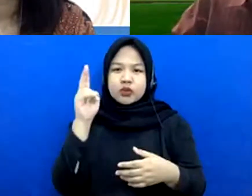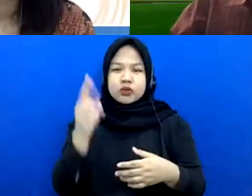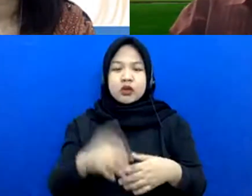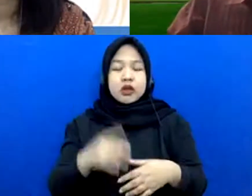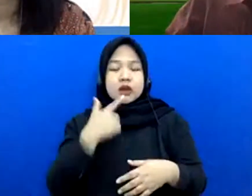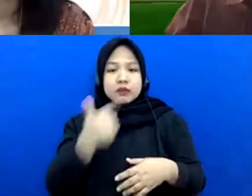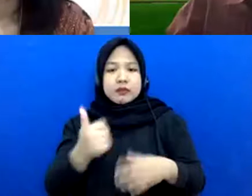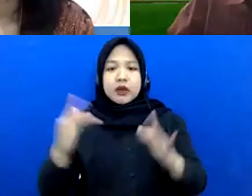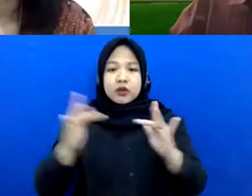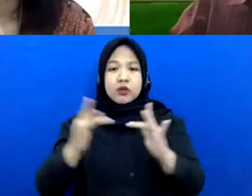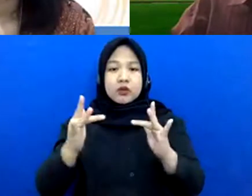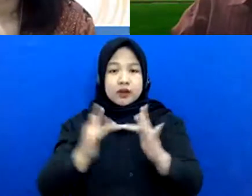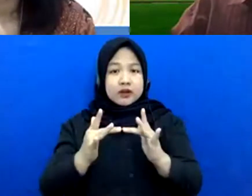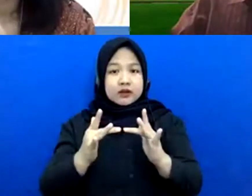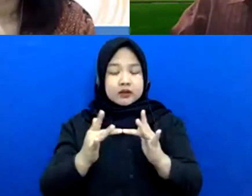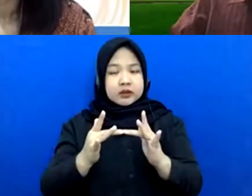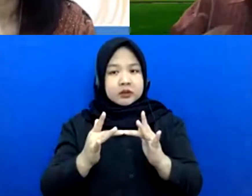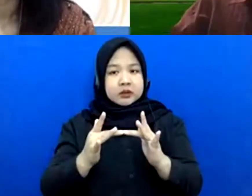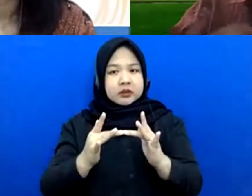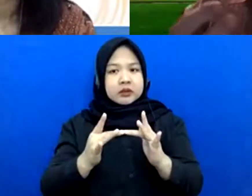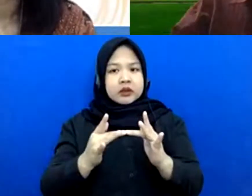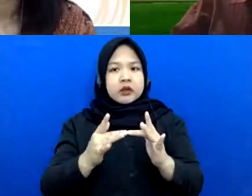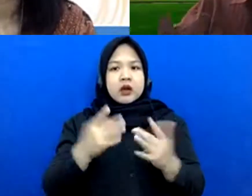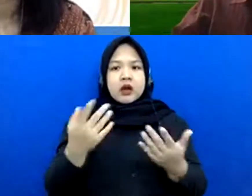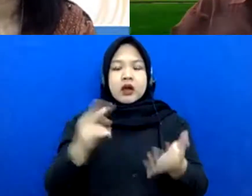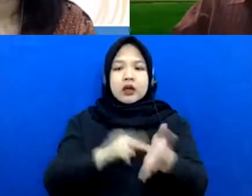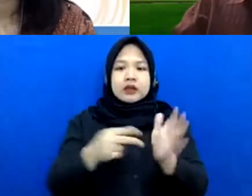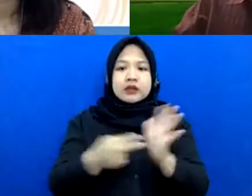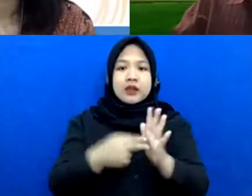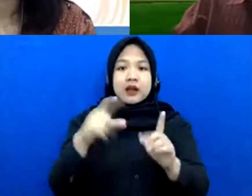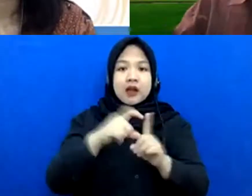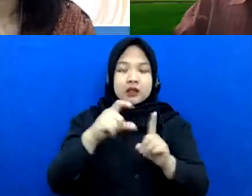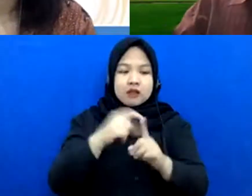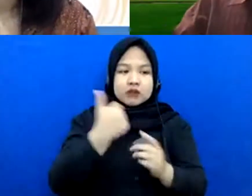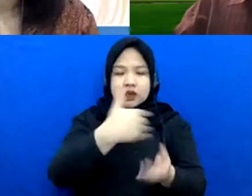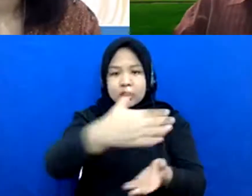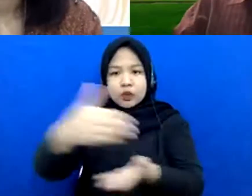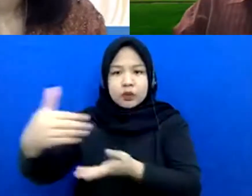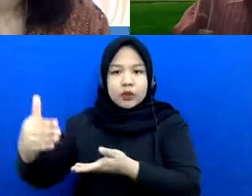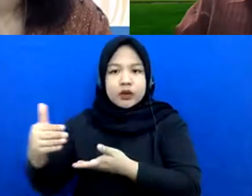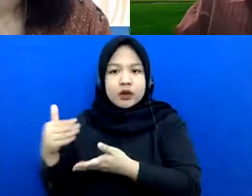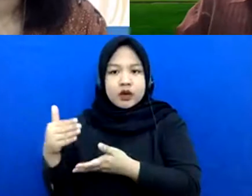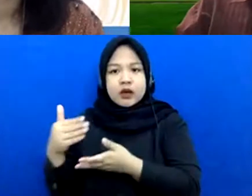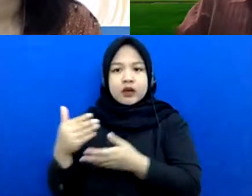online? It also means all of the data gets collected. I think there's a